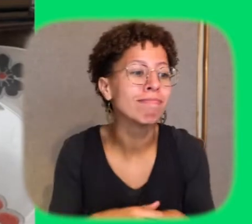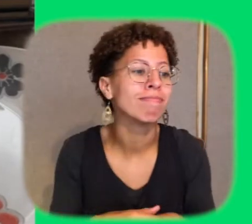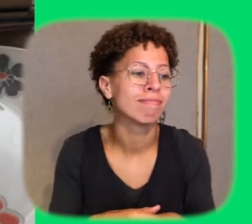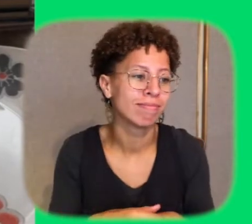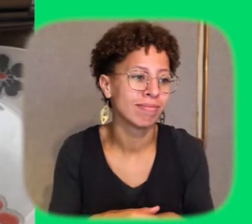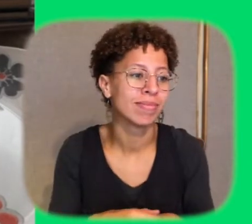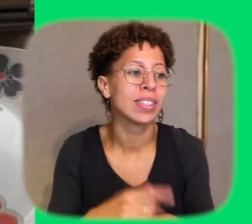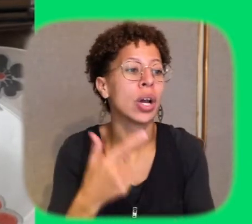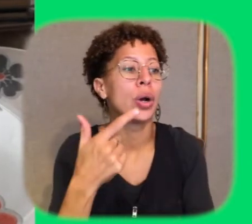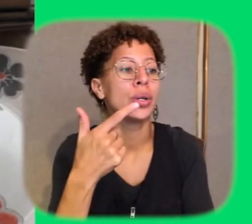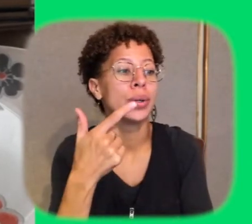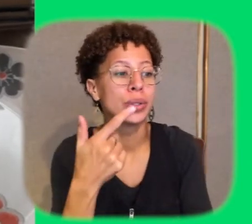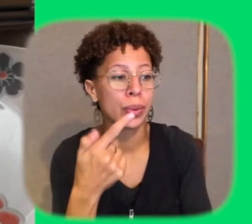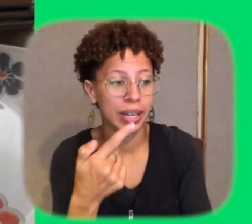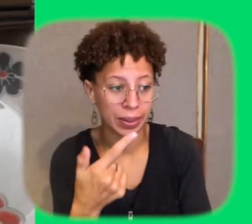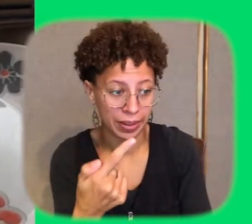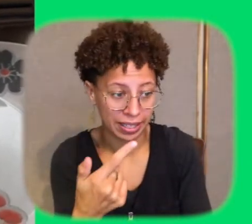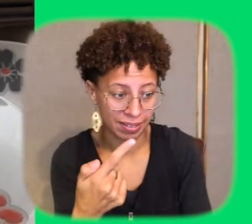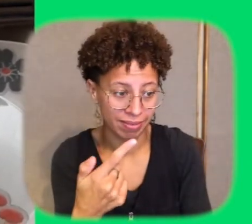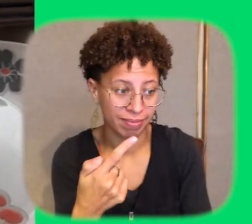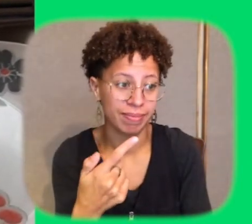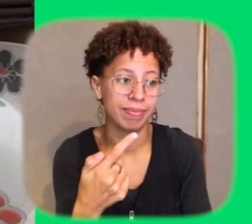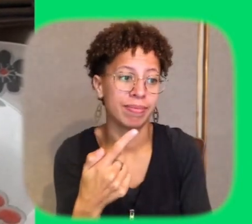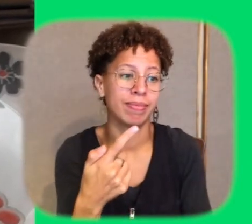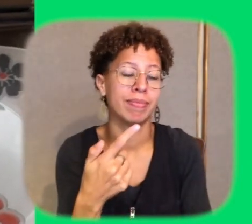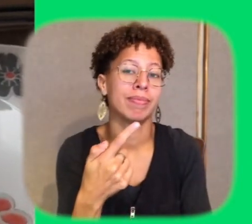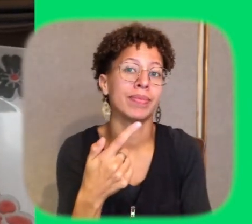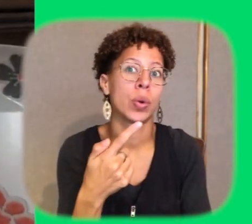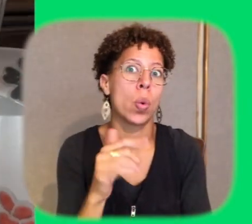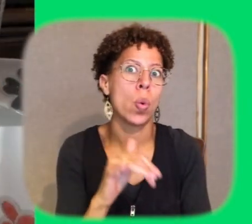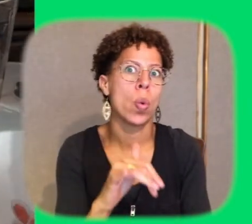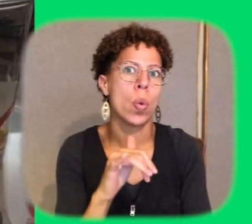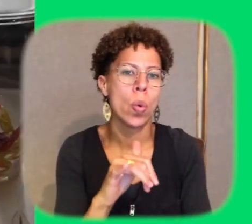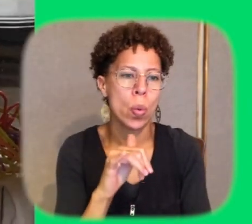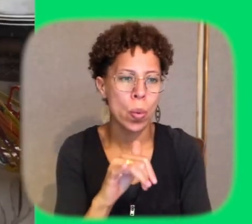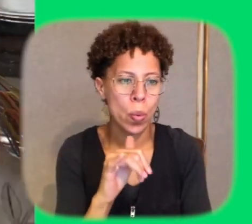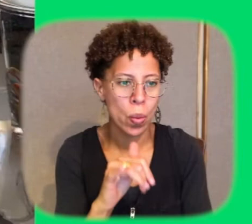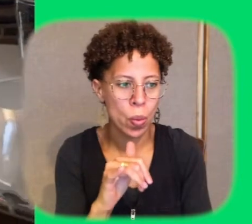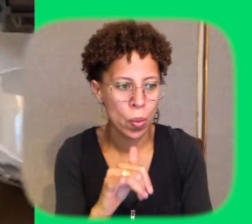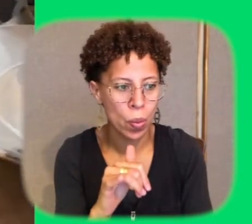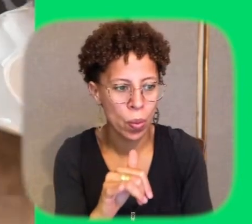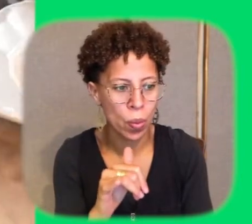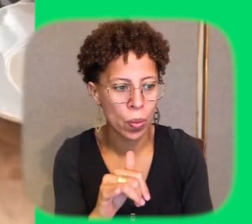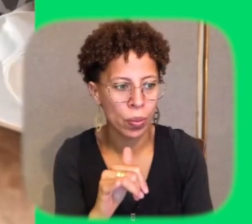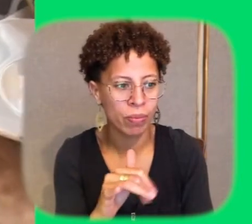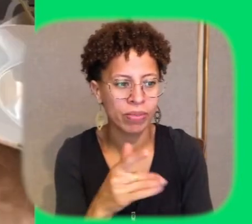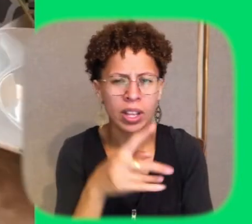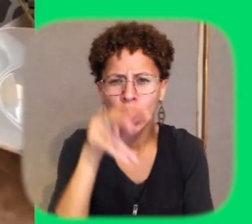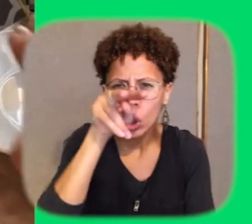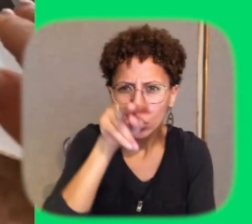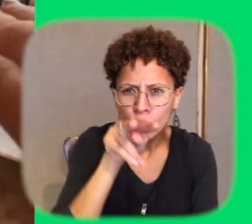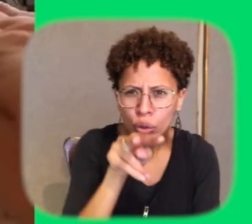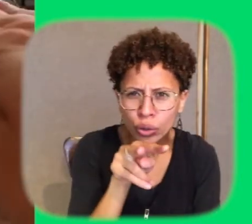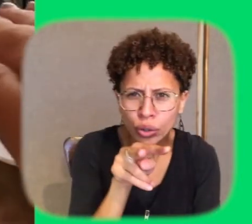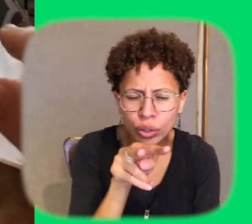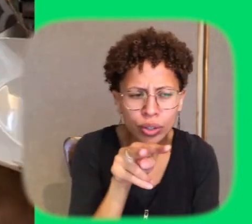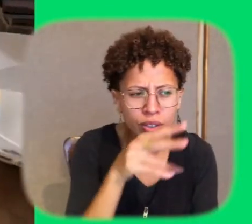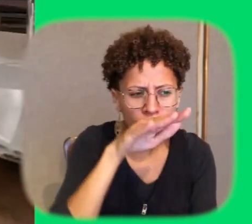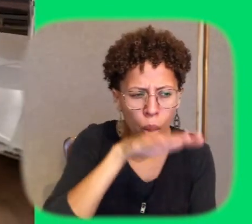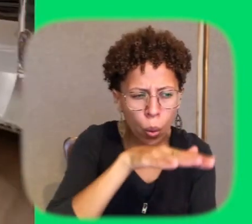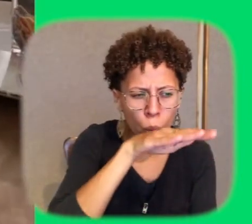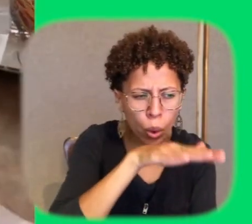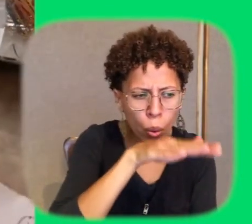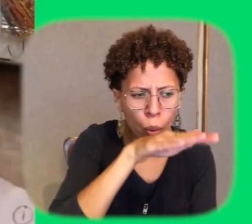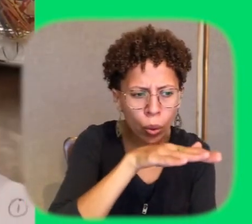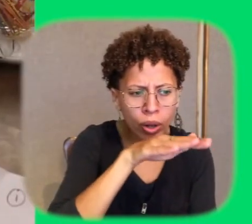table. Whoa. Look, get down low to the table, Simon. Look at this at eye